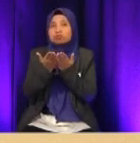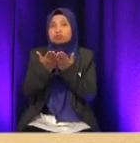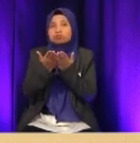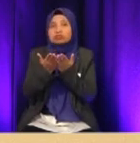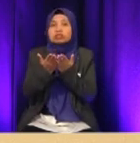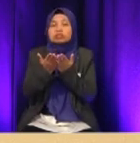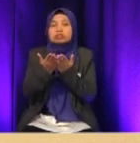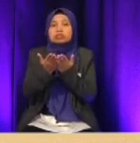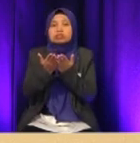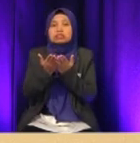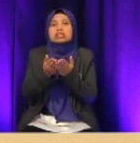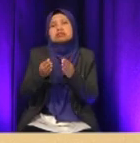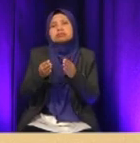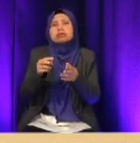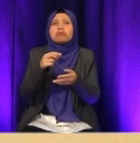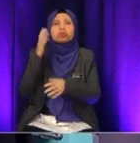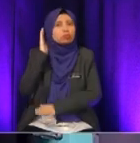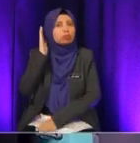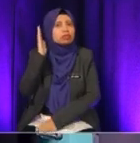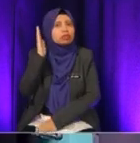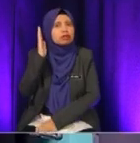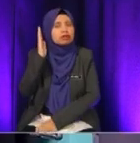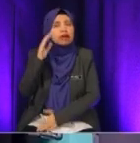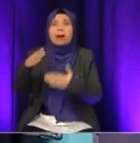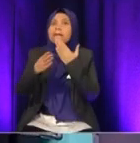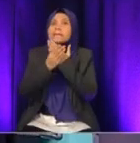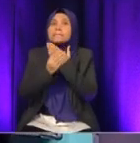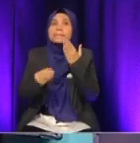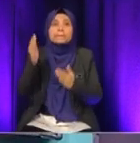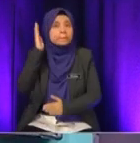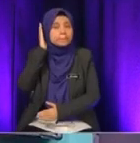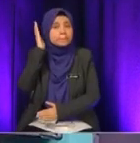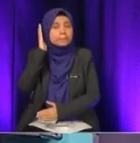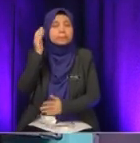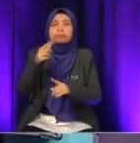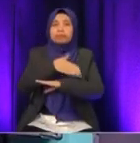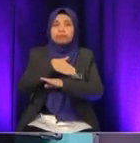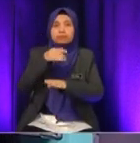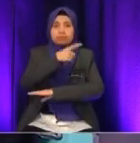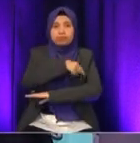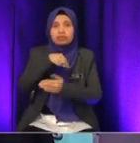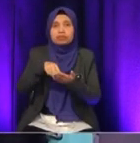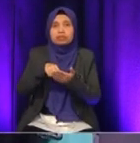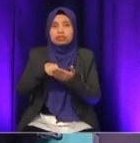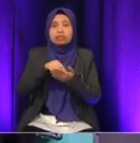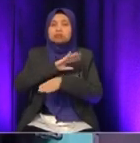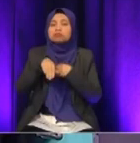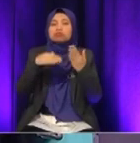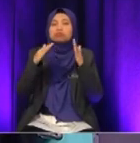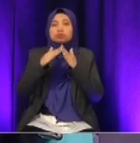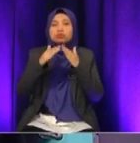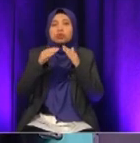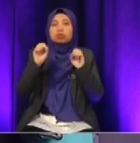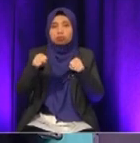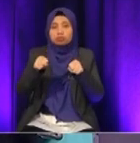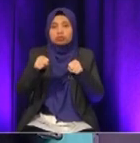and complementary skill of listening. Okay. So our students are going to do a lot of listening today. All right. Okay, for viewers at home, you may refer to English